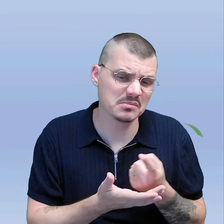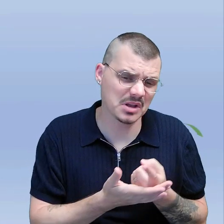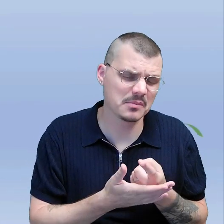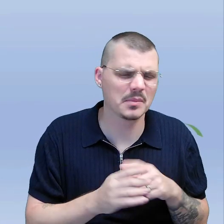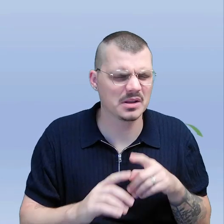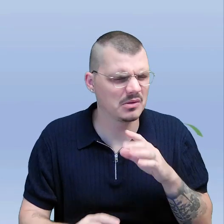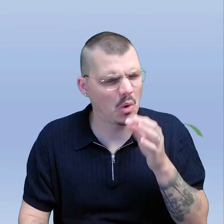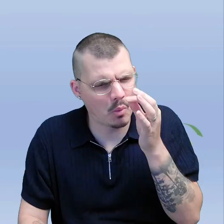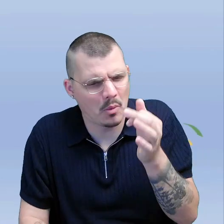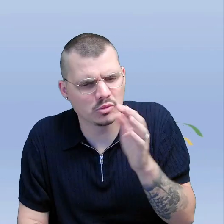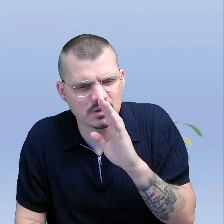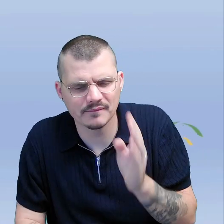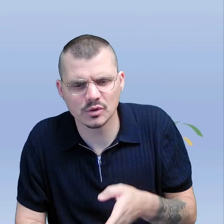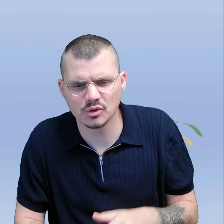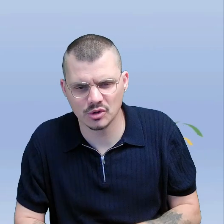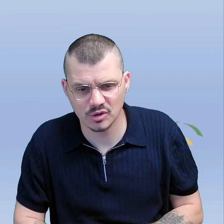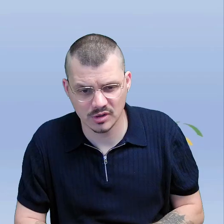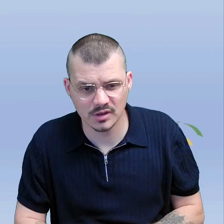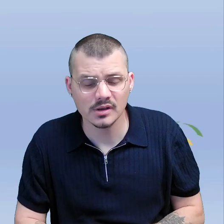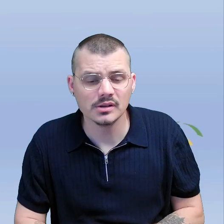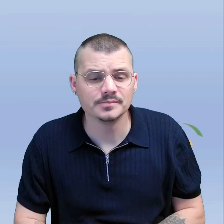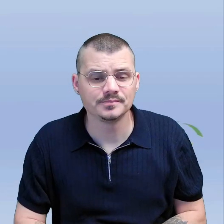psychosis. Sometimes, but almost never.